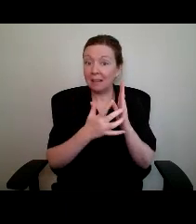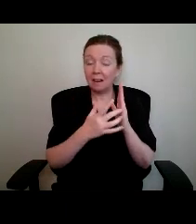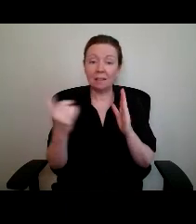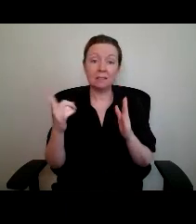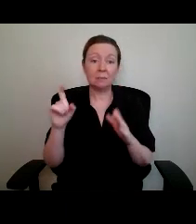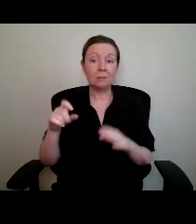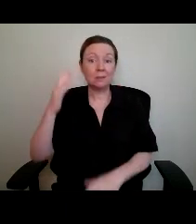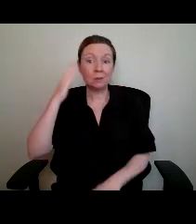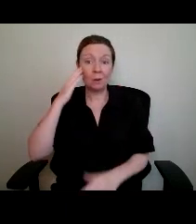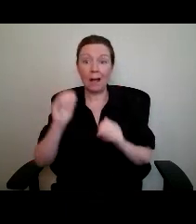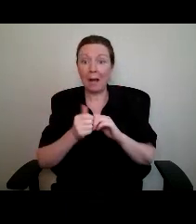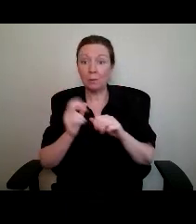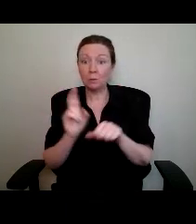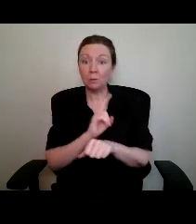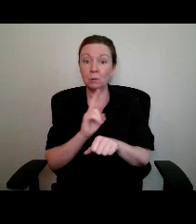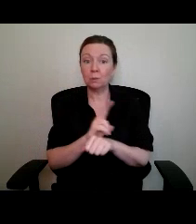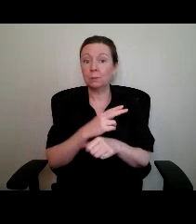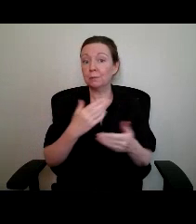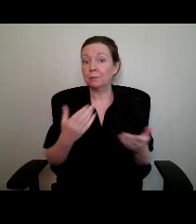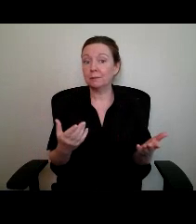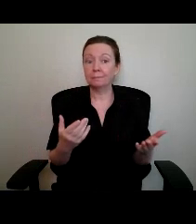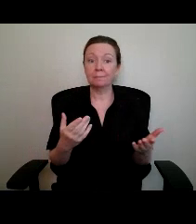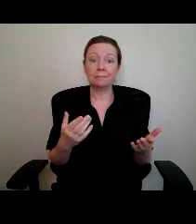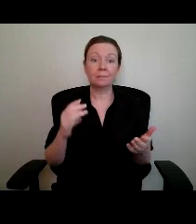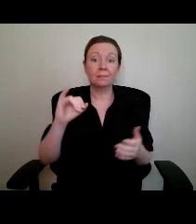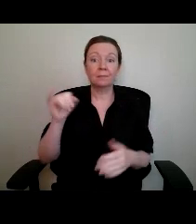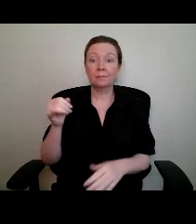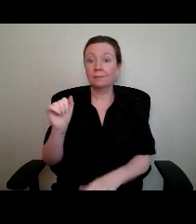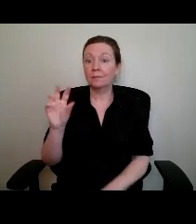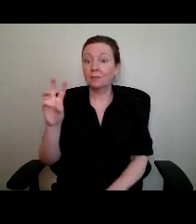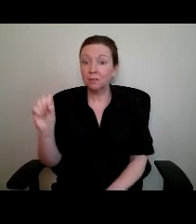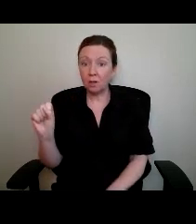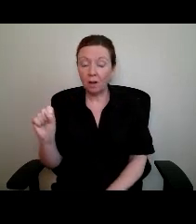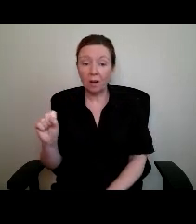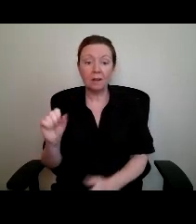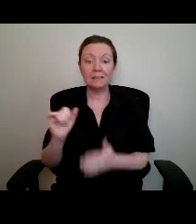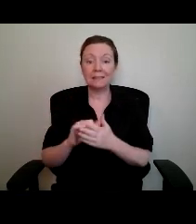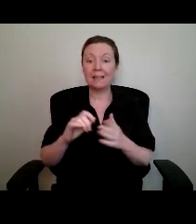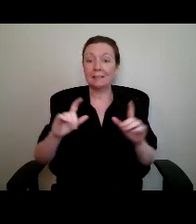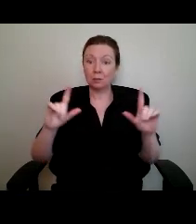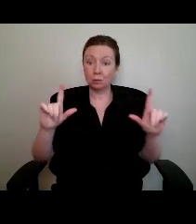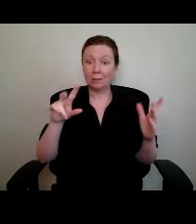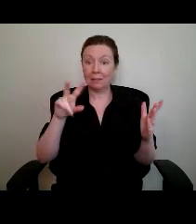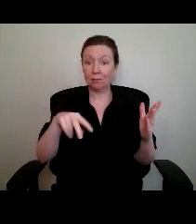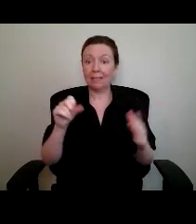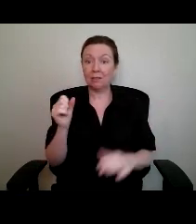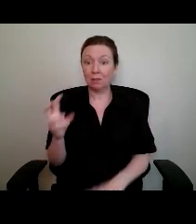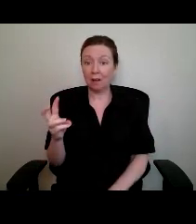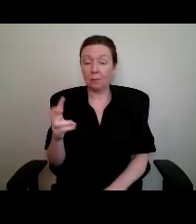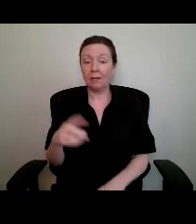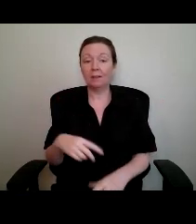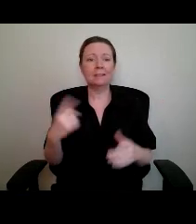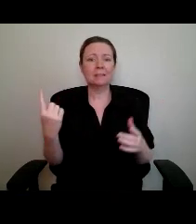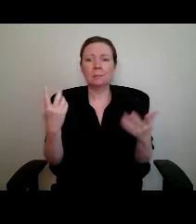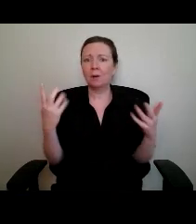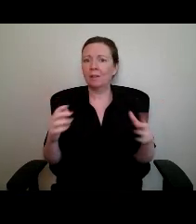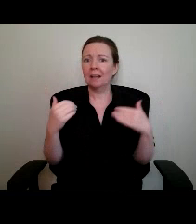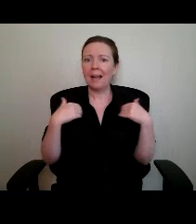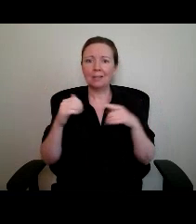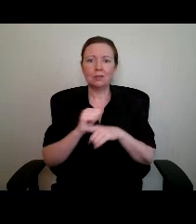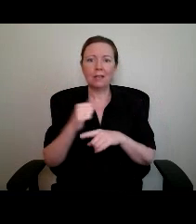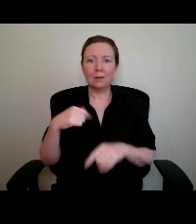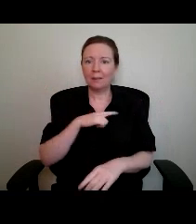know how to use, let's just say, for example, JAWS, which is the screen reading software. Somebody would already have had training with us. That would be